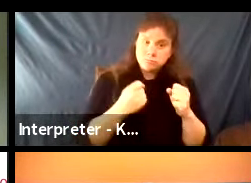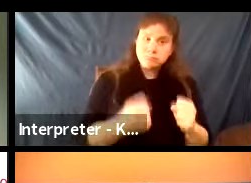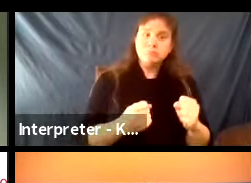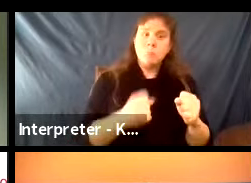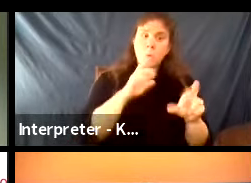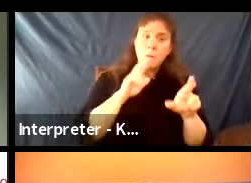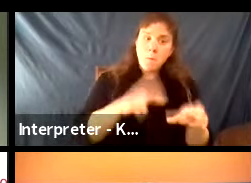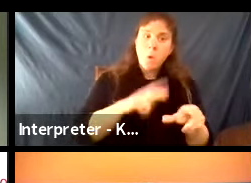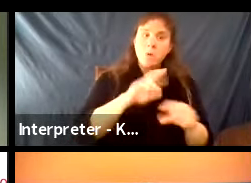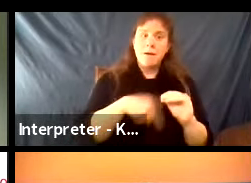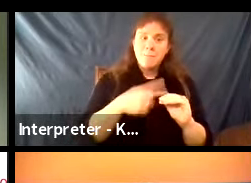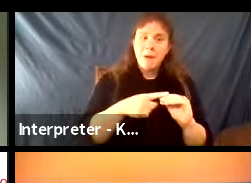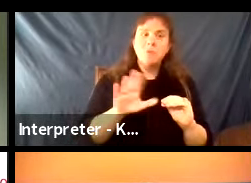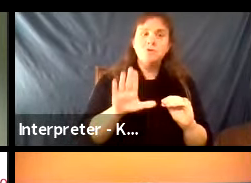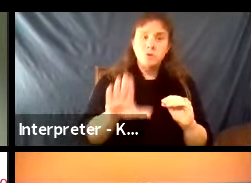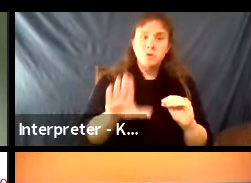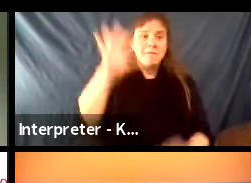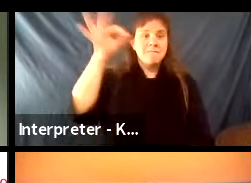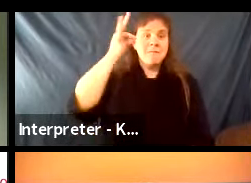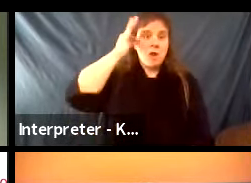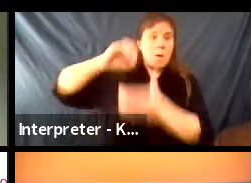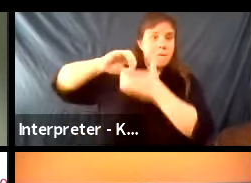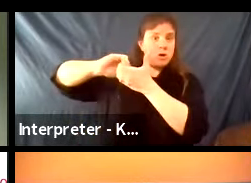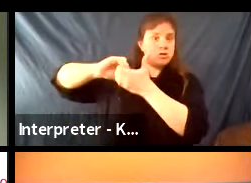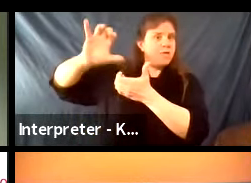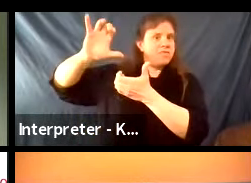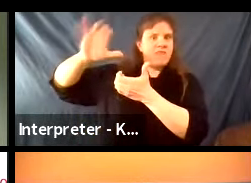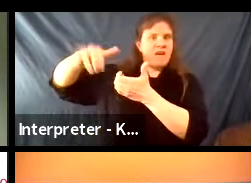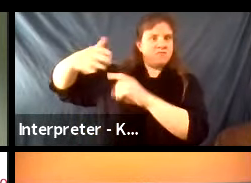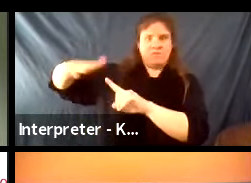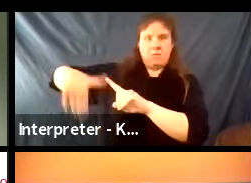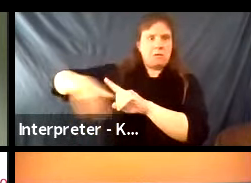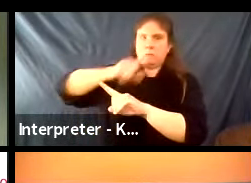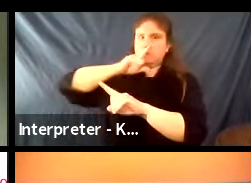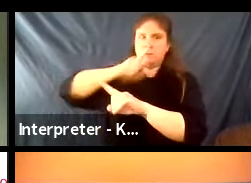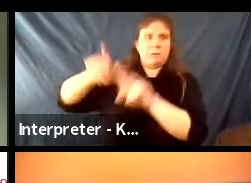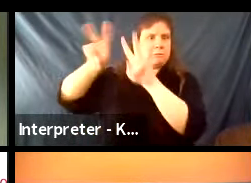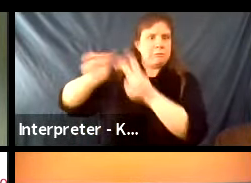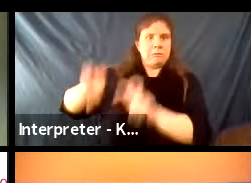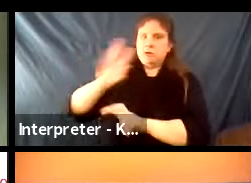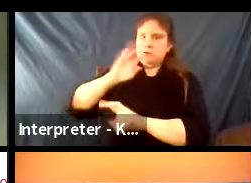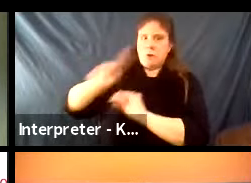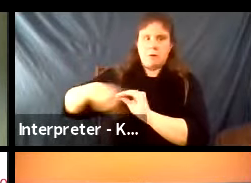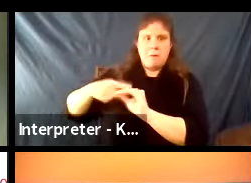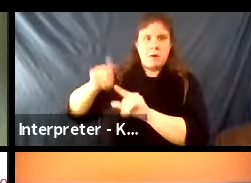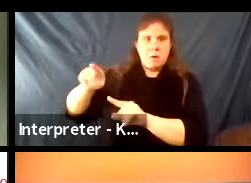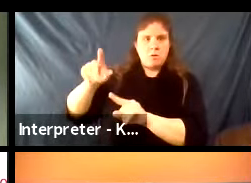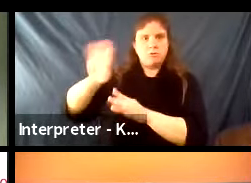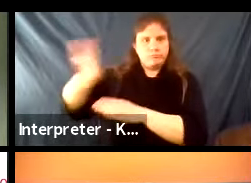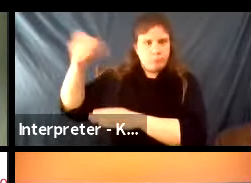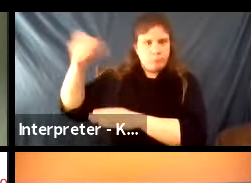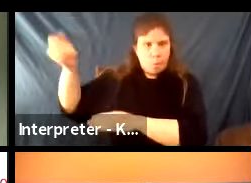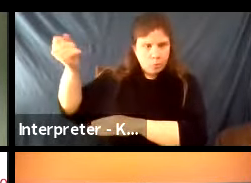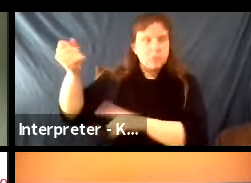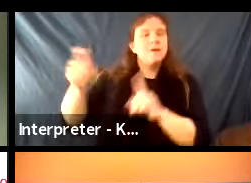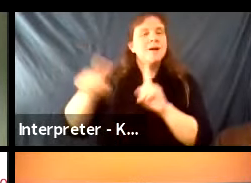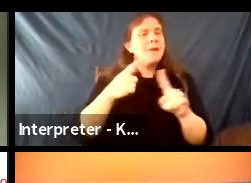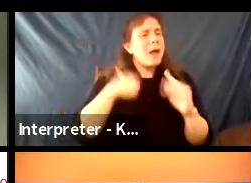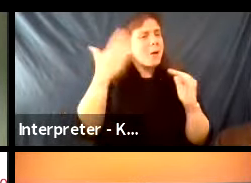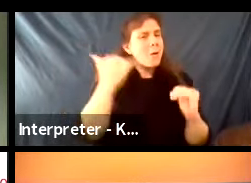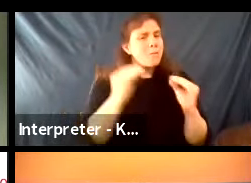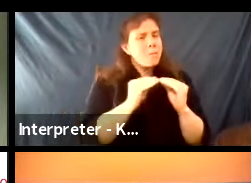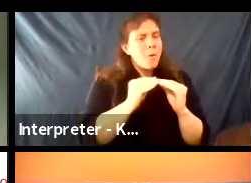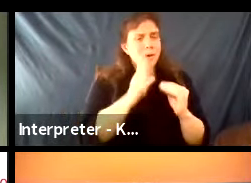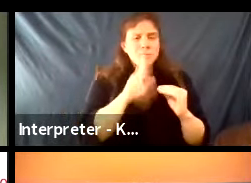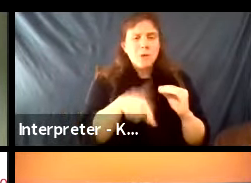federal partnership, because we haven't even really gone into the weeds on that, but also that we spend some really prolonged time on the how. You